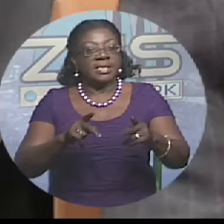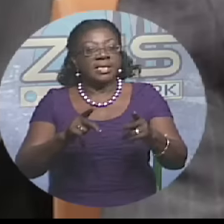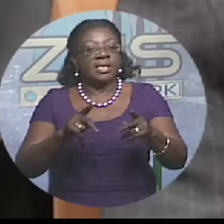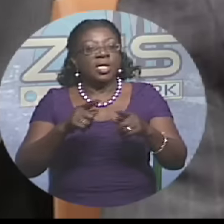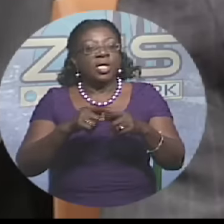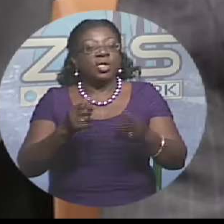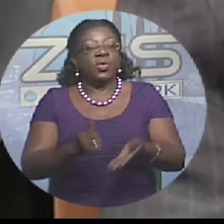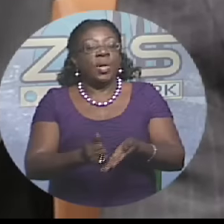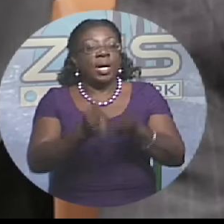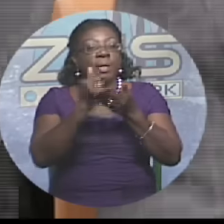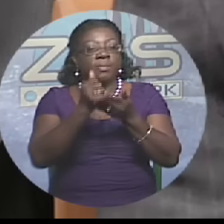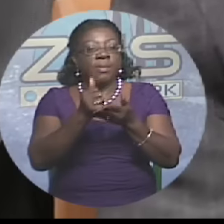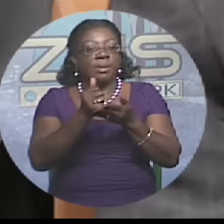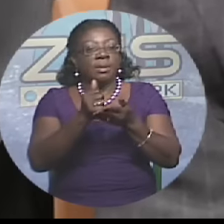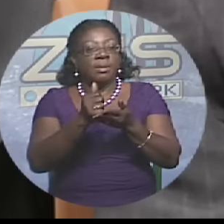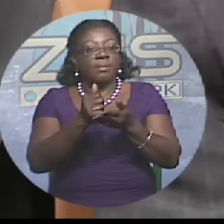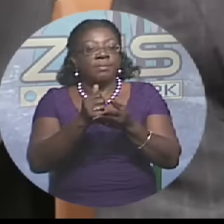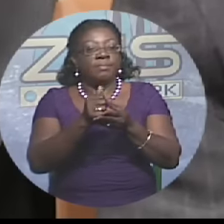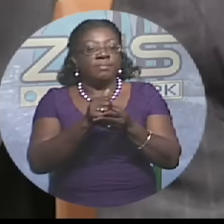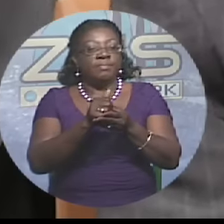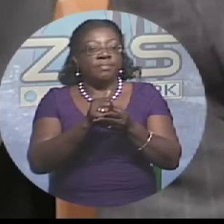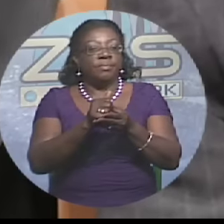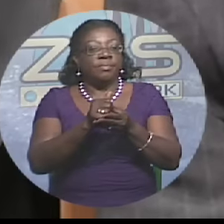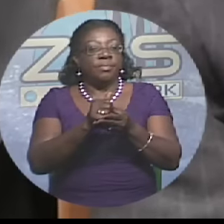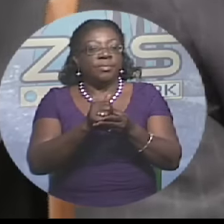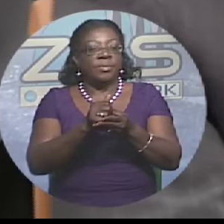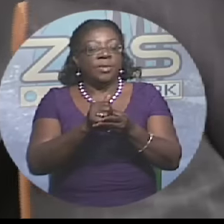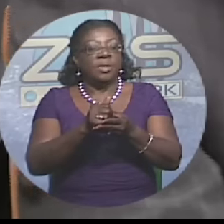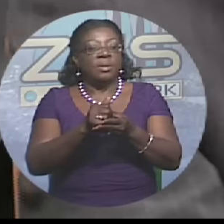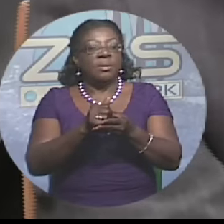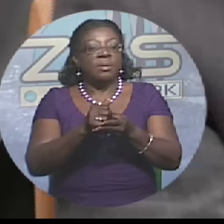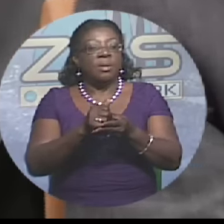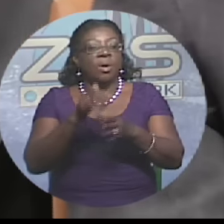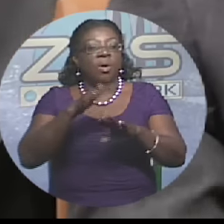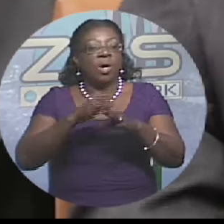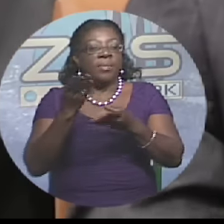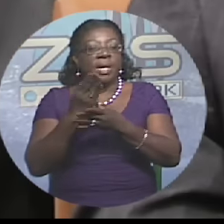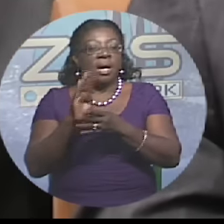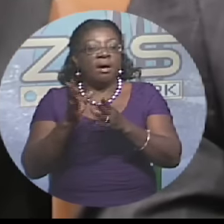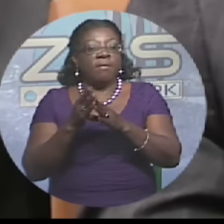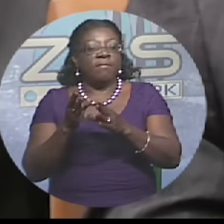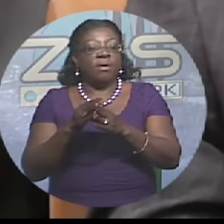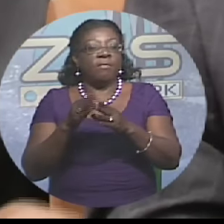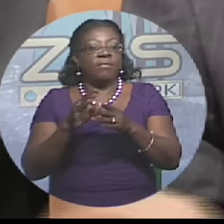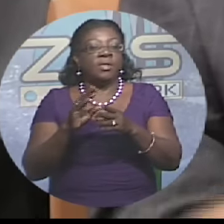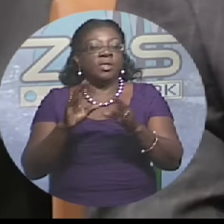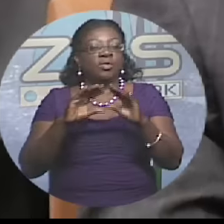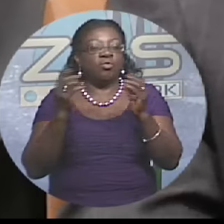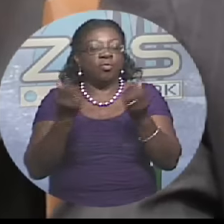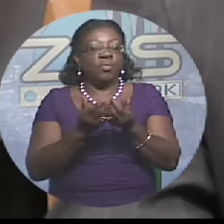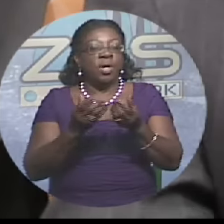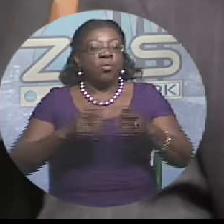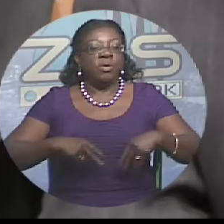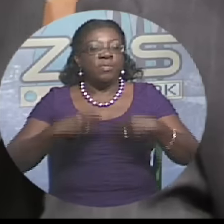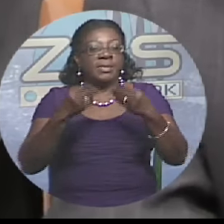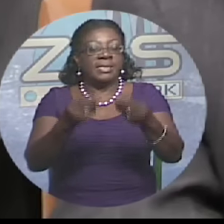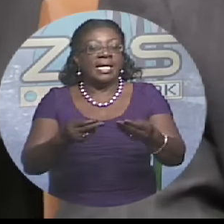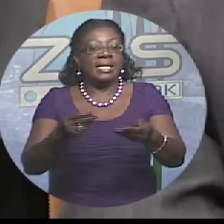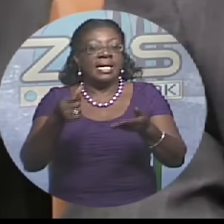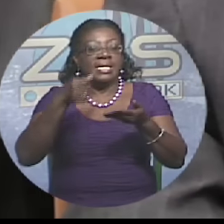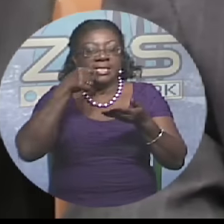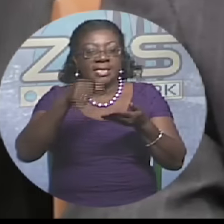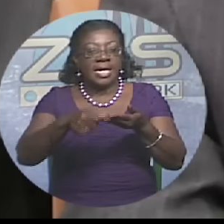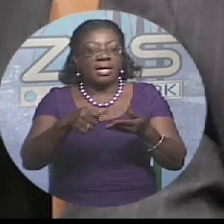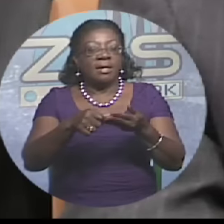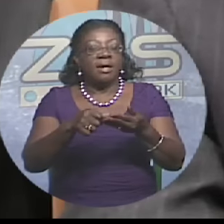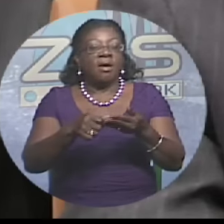brothers and sisters in their time of need. To this end, on behalf of Focal Holdings, we present a check to NEMA in the amount